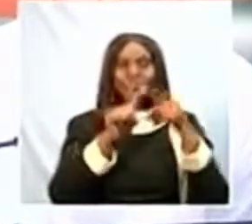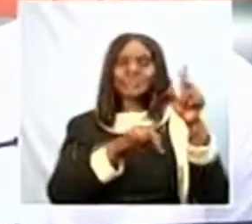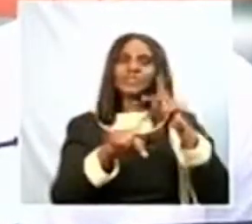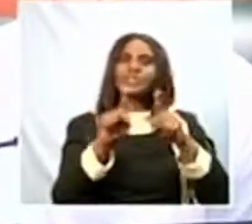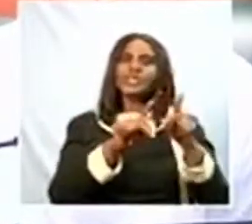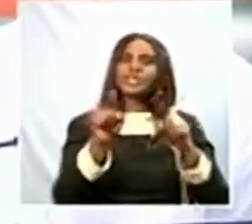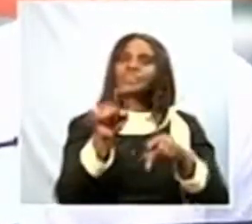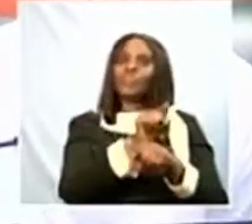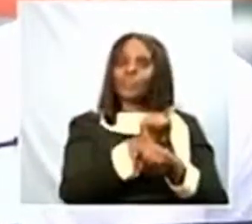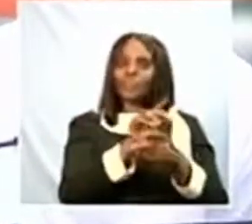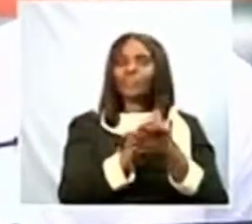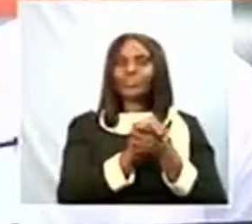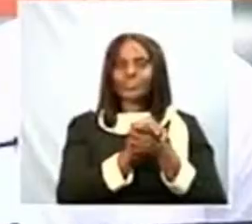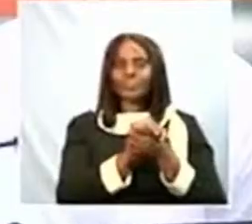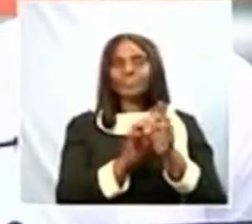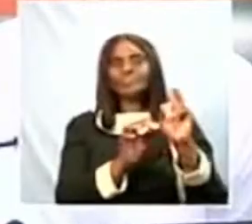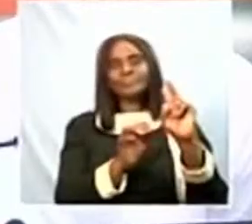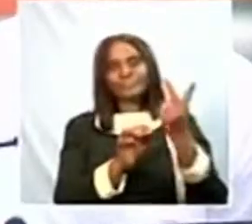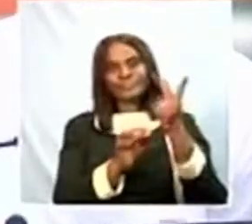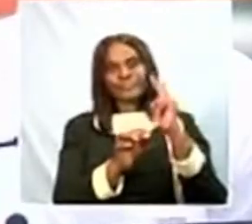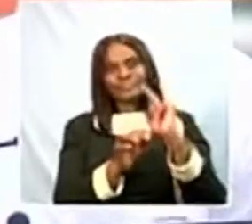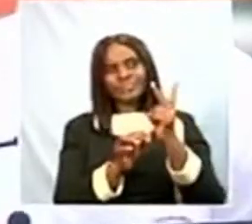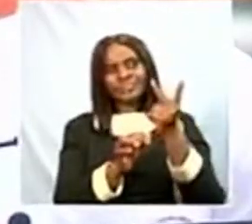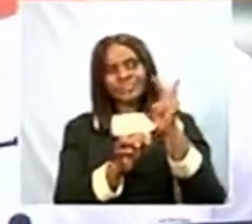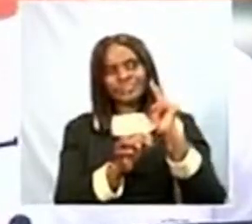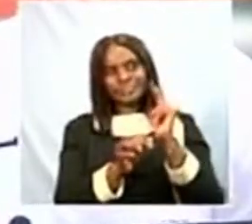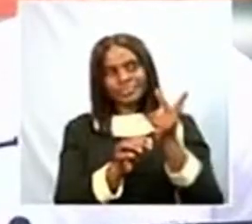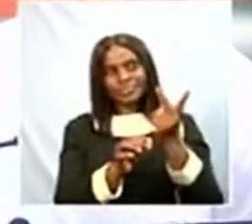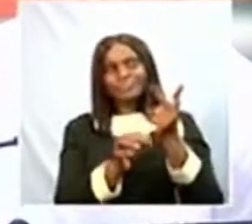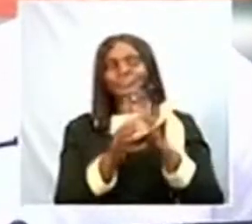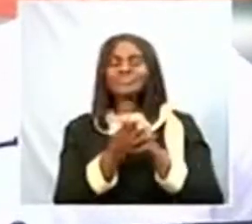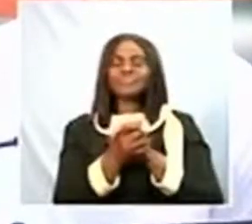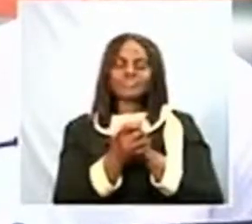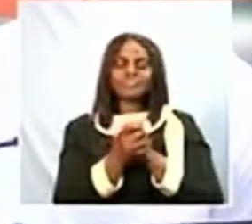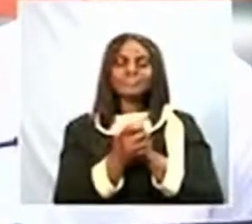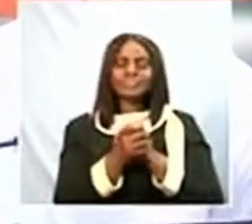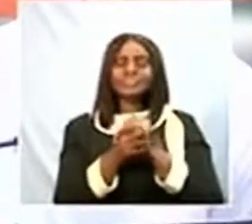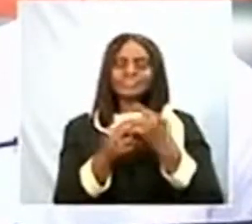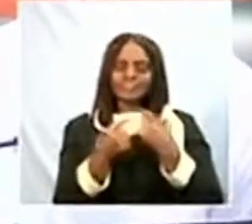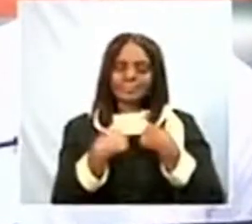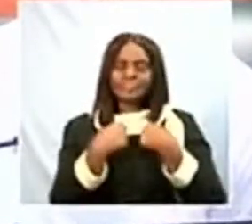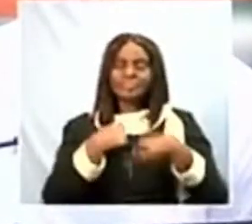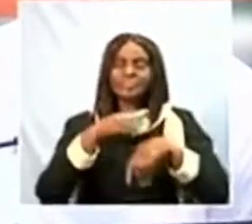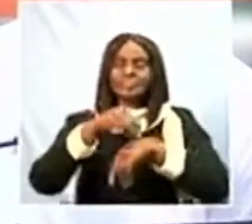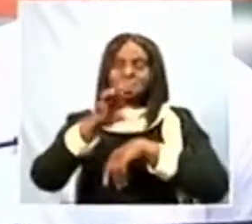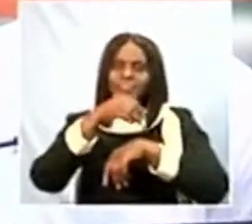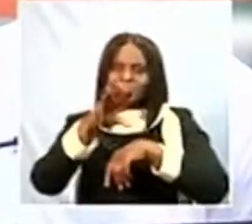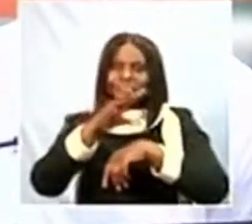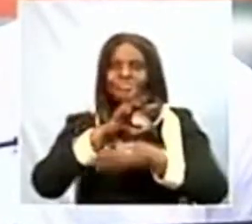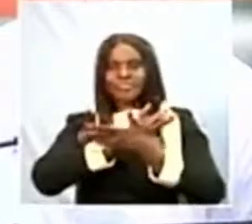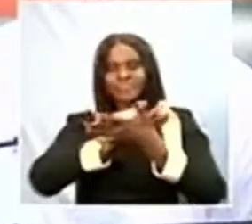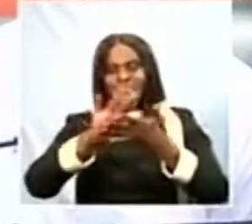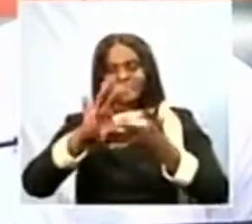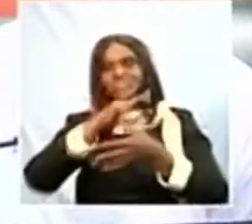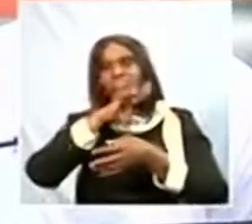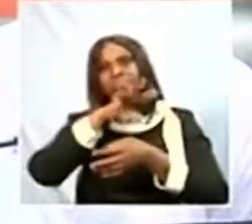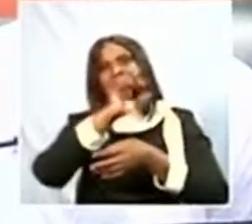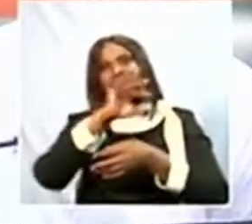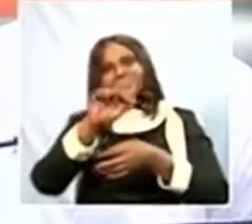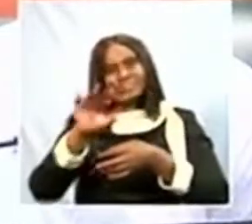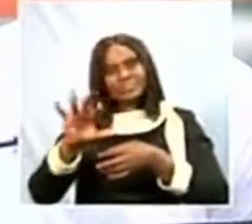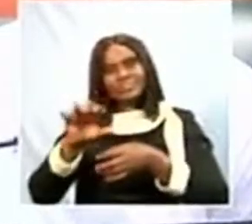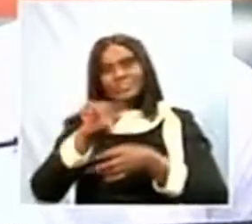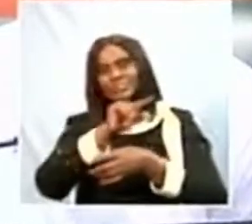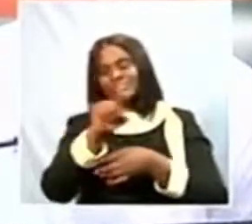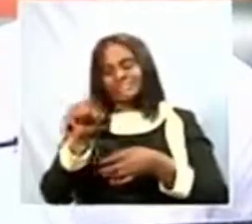public. Secondly, I would advise clear disposal of waste management.